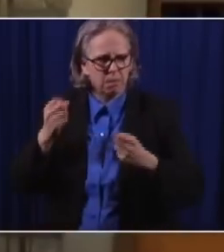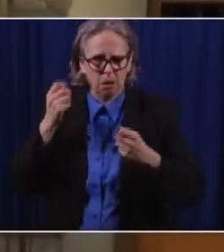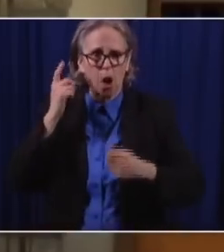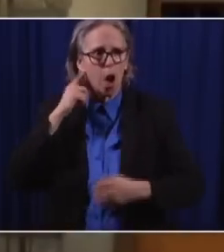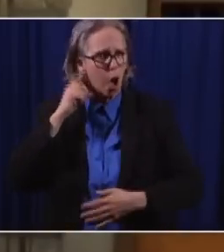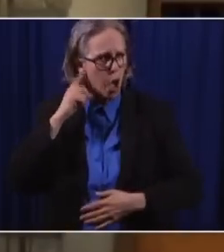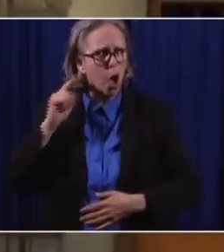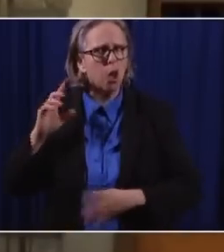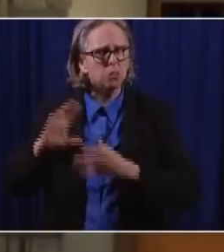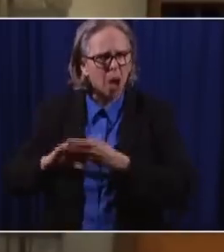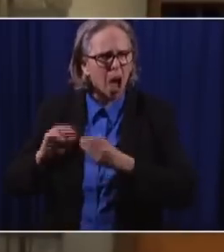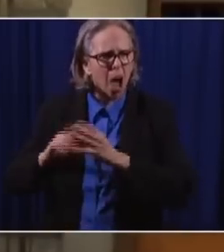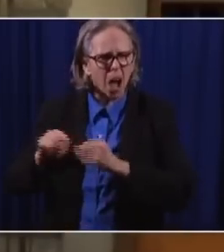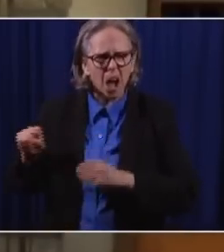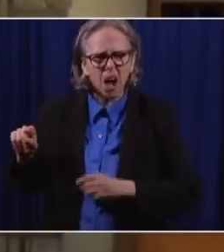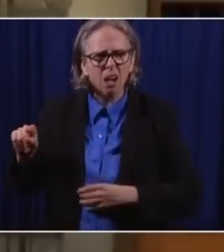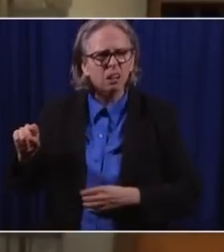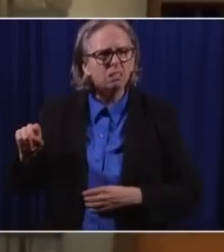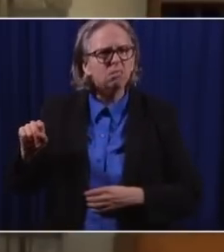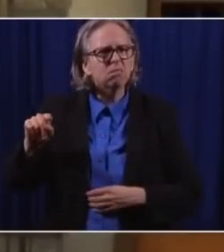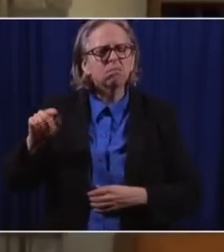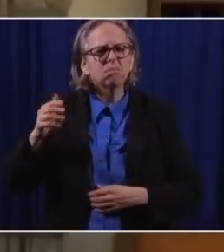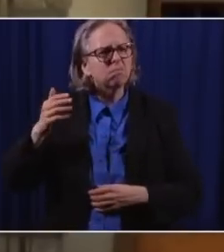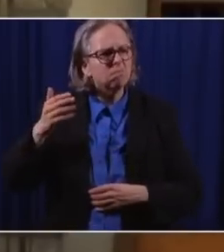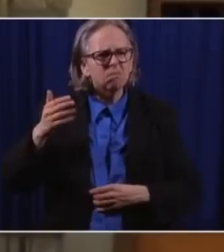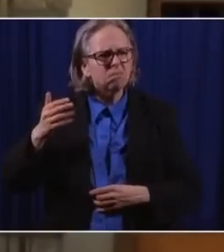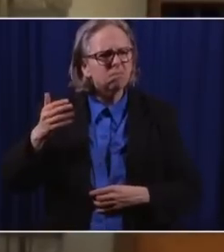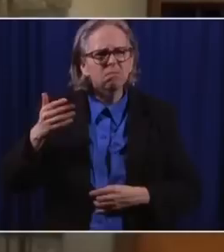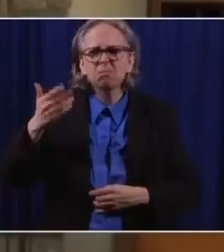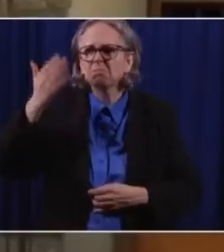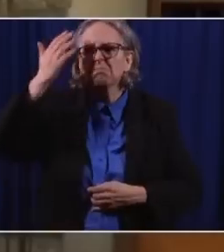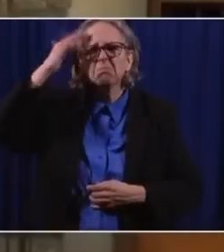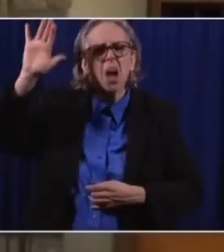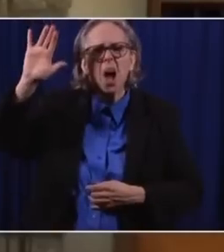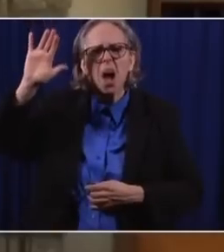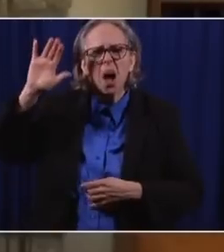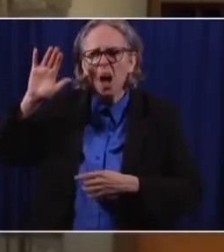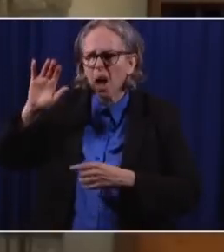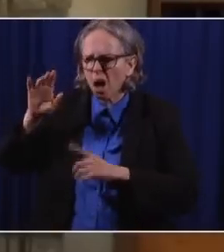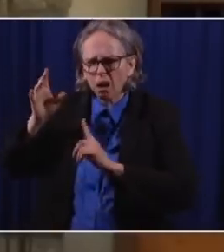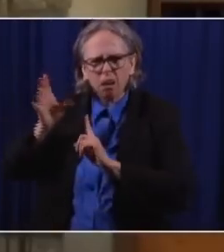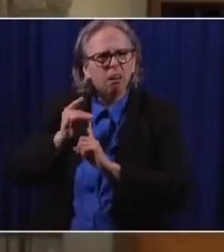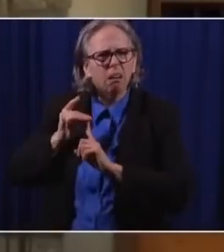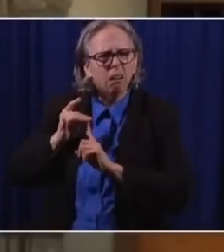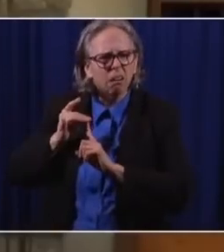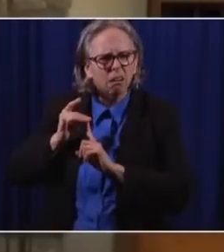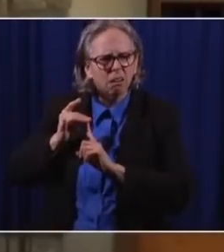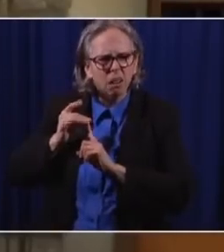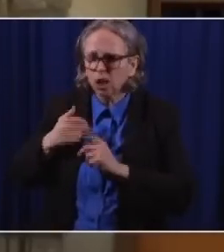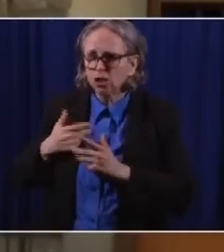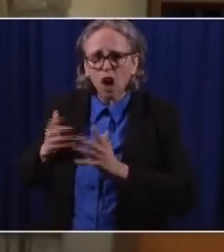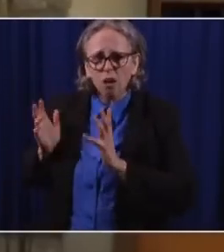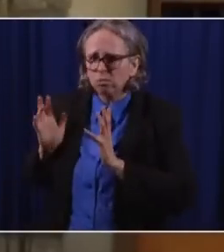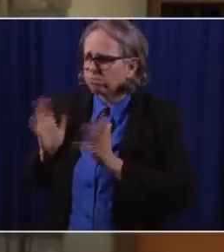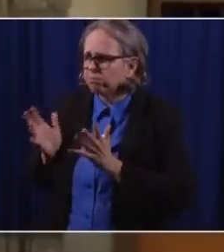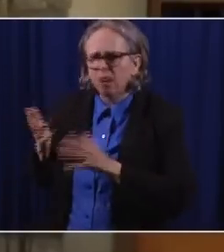across the state, and had no idea that he had the virus. And I talked to him last night. He's not in the hospital, but he's not feeling too